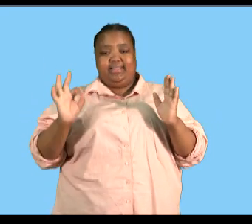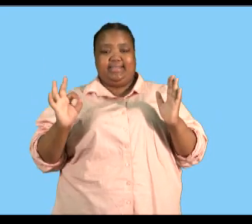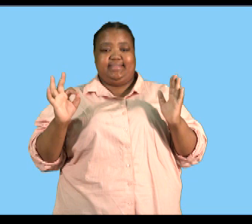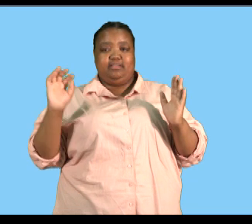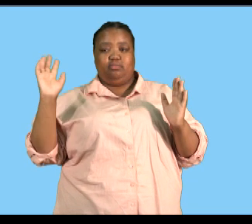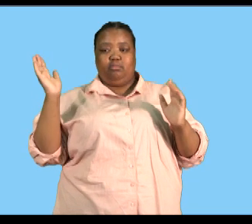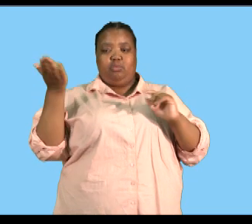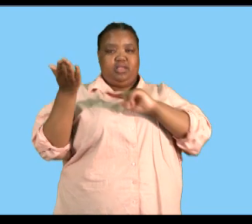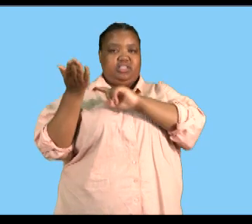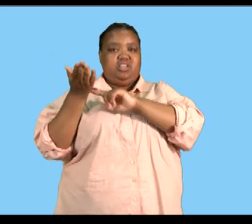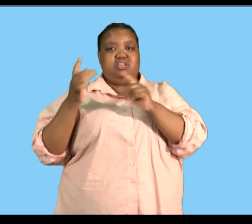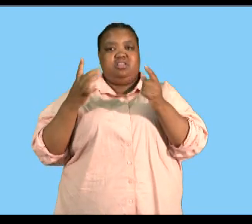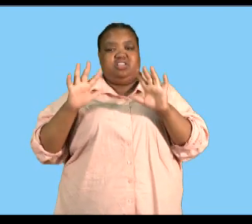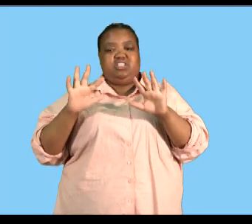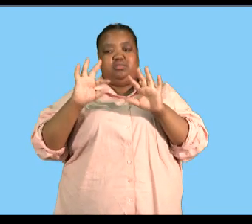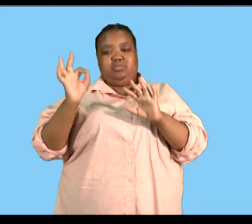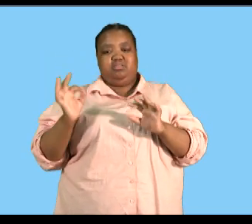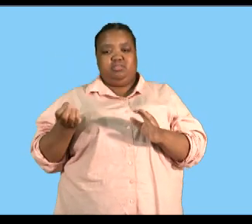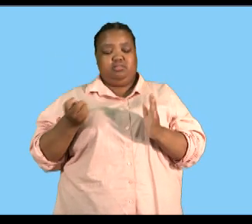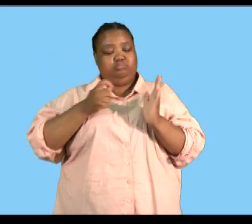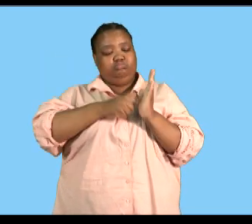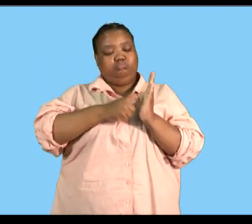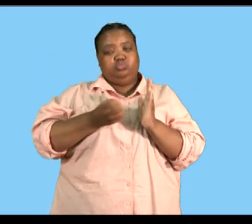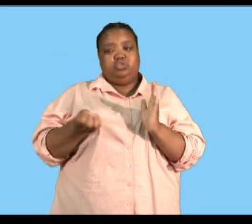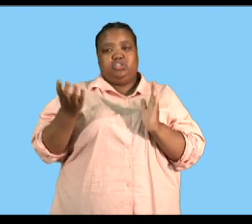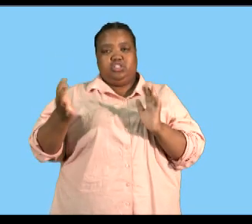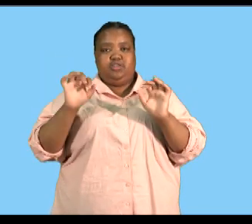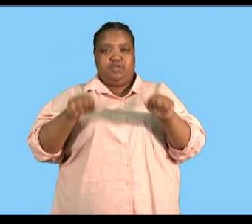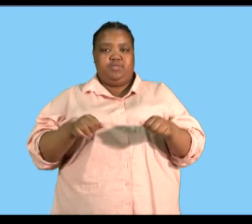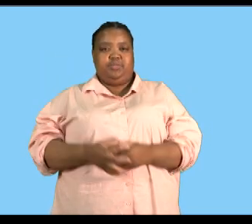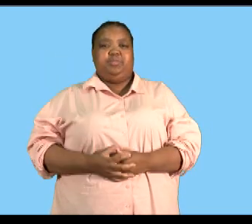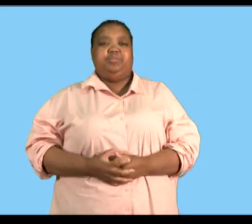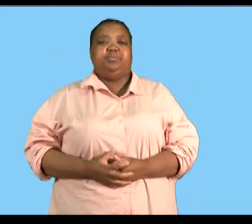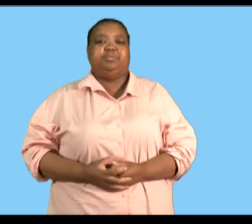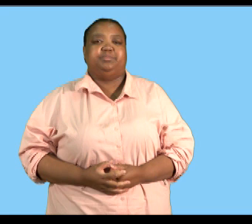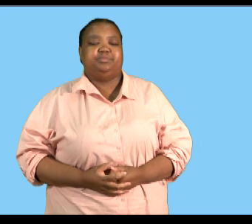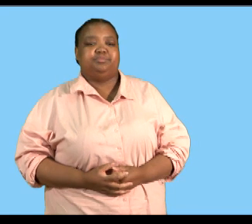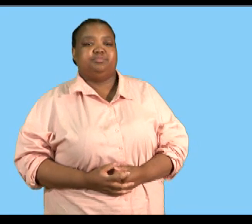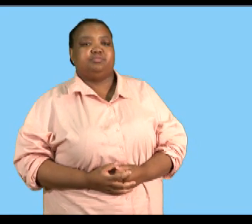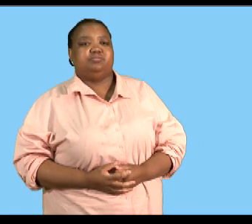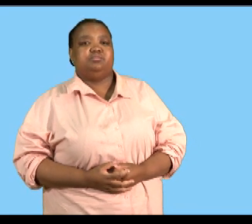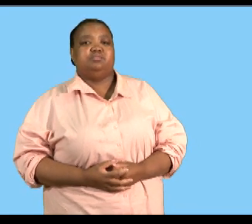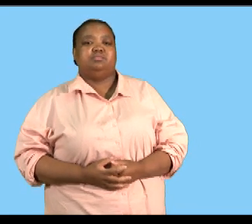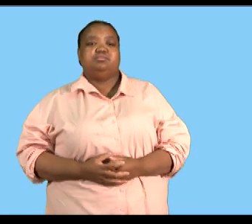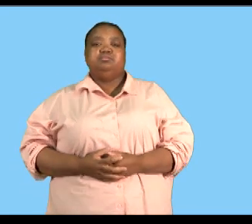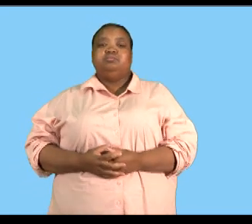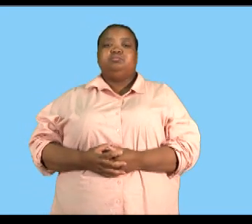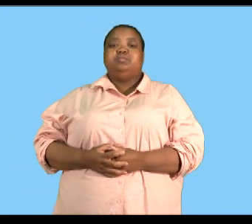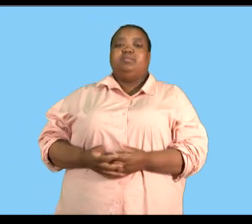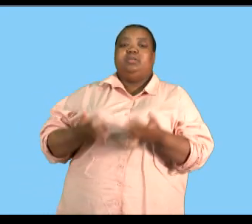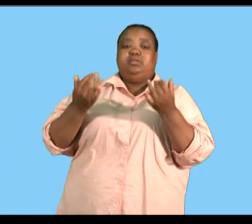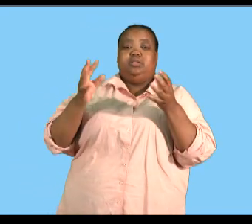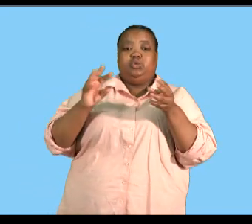the tip they gave the waiter. So now let us go to our financial document or the bill. So now